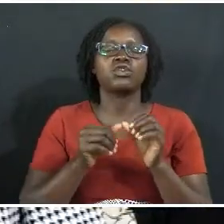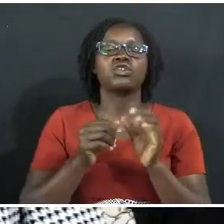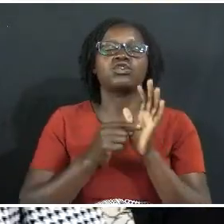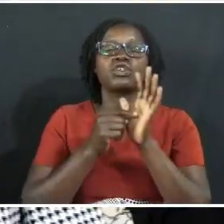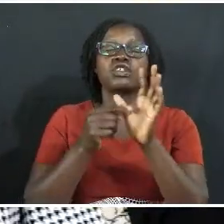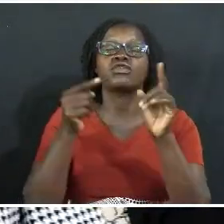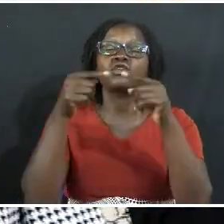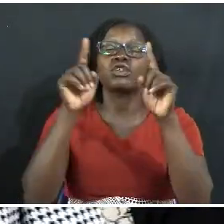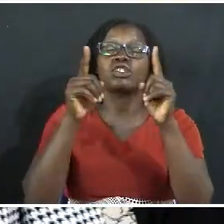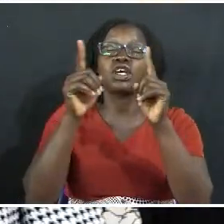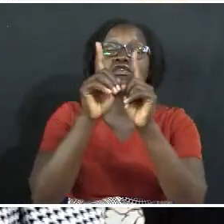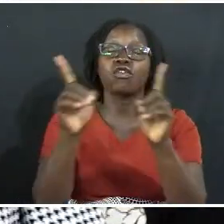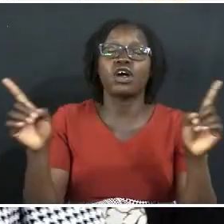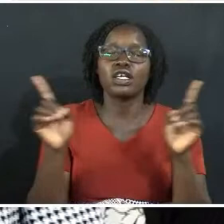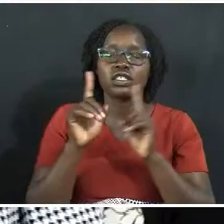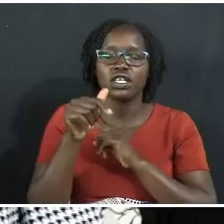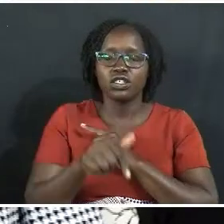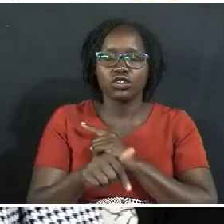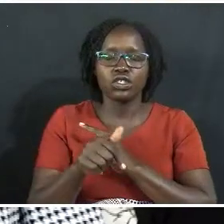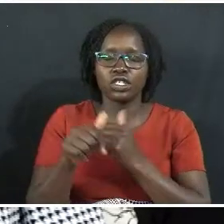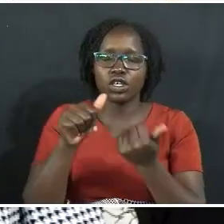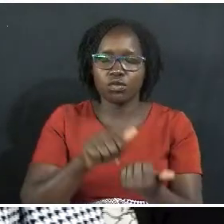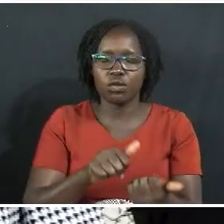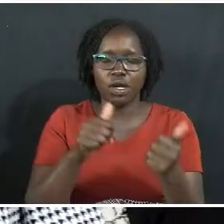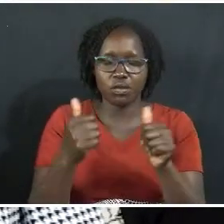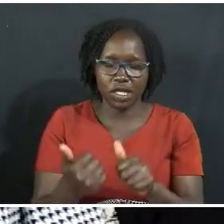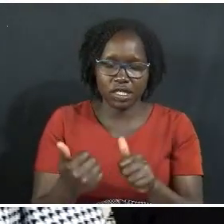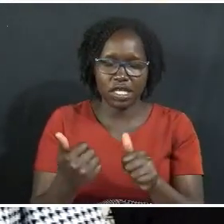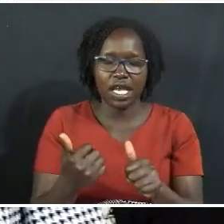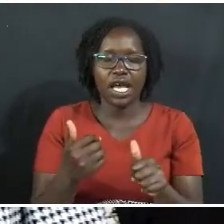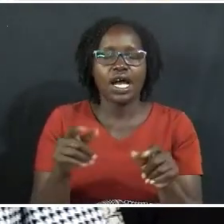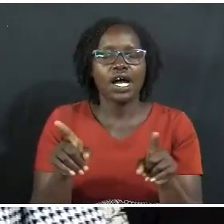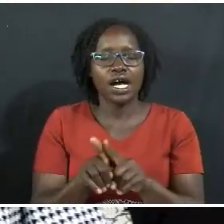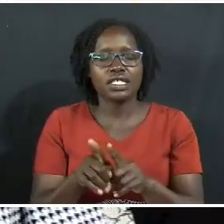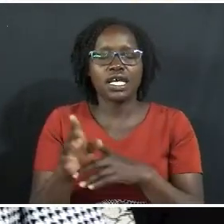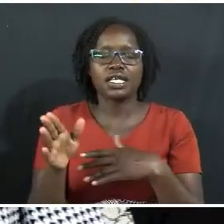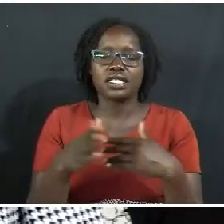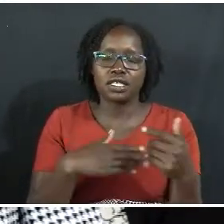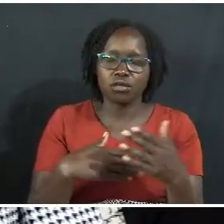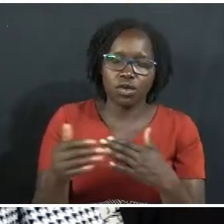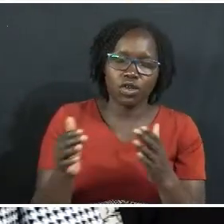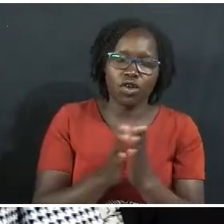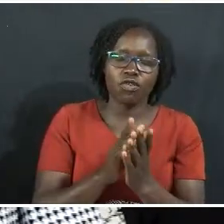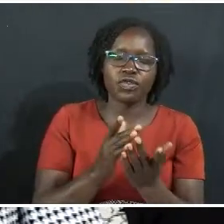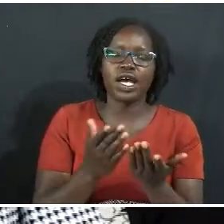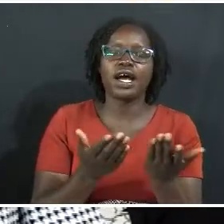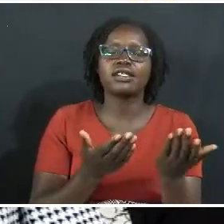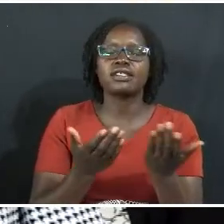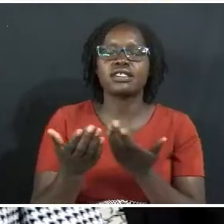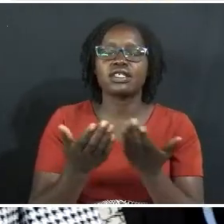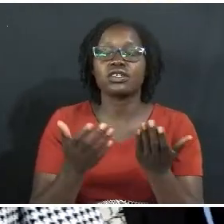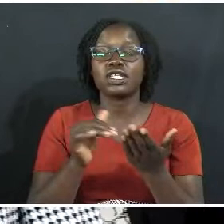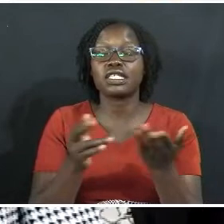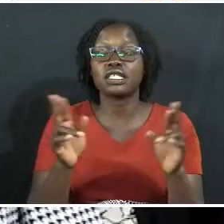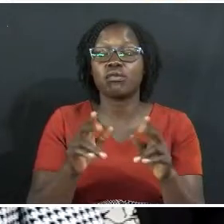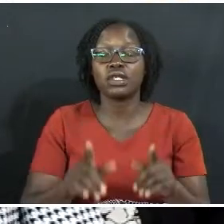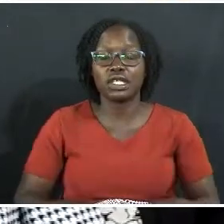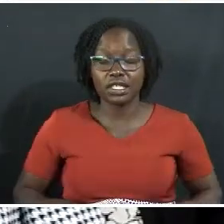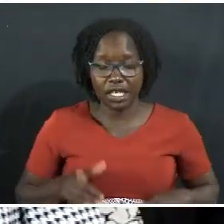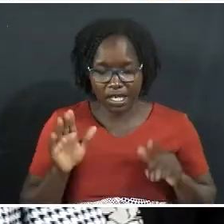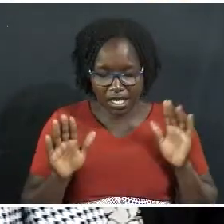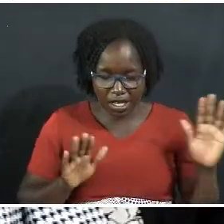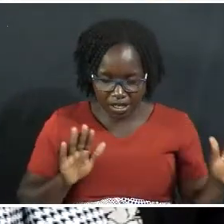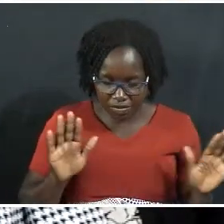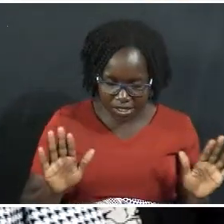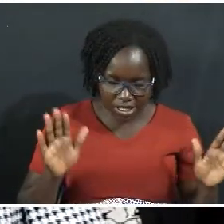us. And today they will be baptized as a symbol of the transaction that has happened in their lives. They